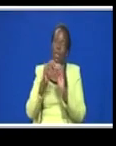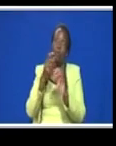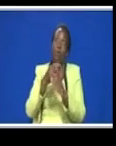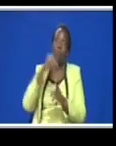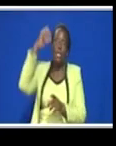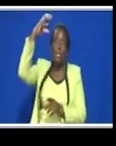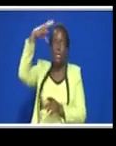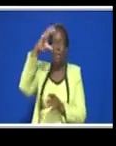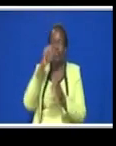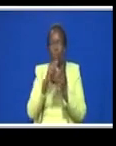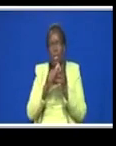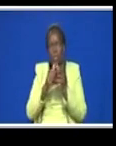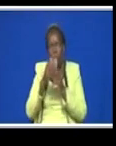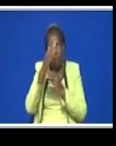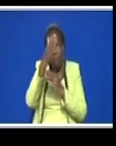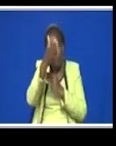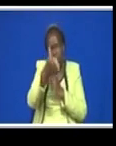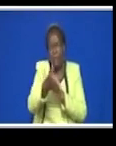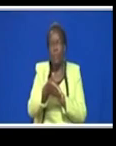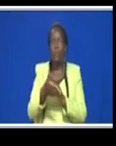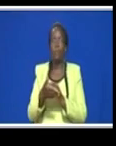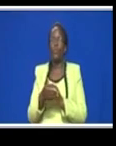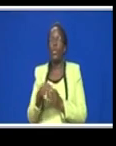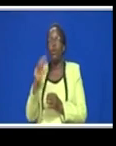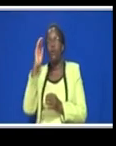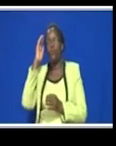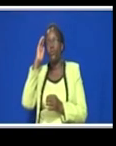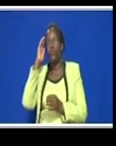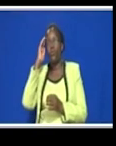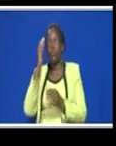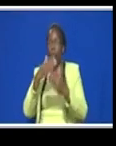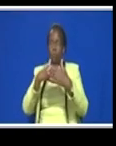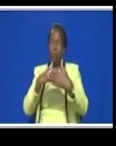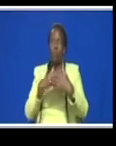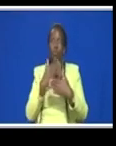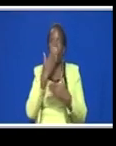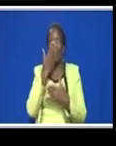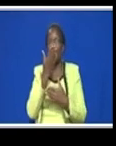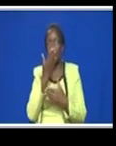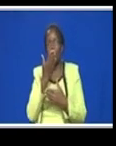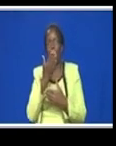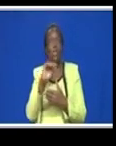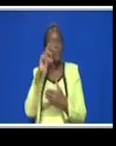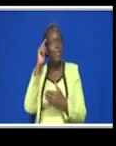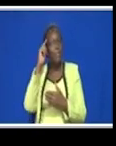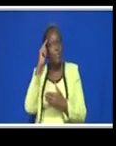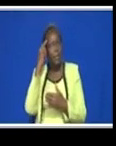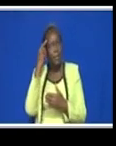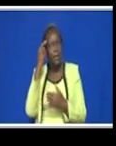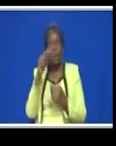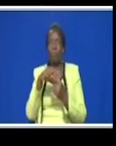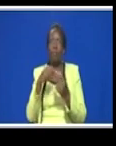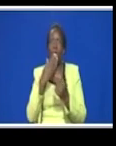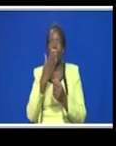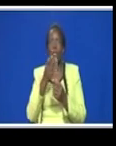farthest. So that one you have to take note of before you even think of answering the question. You have to note